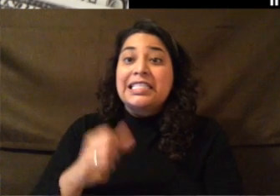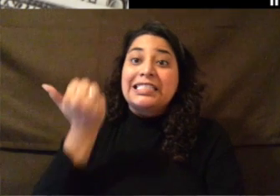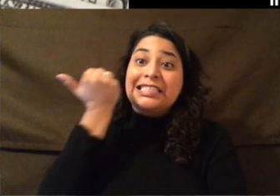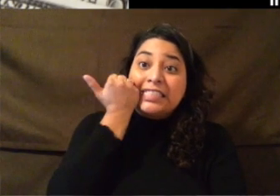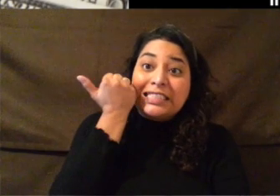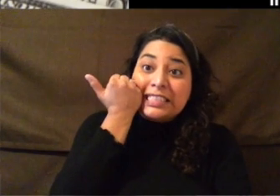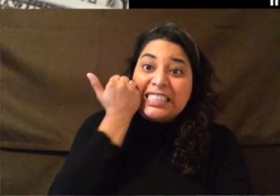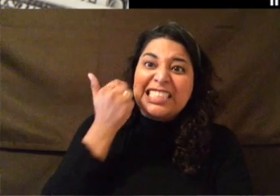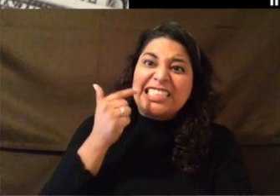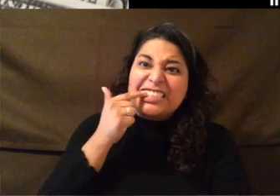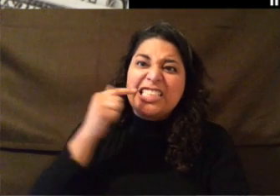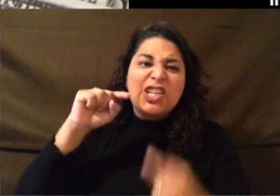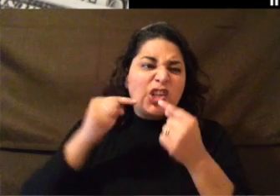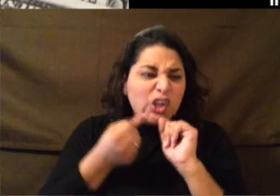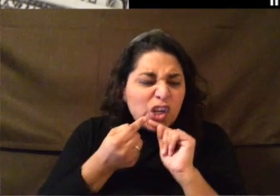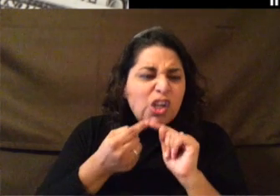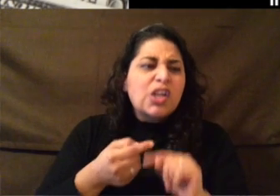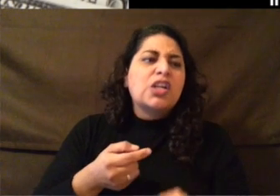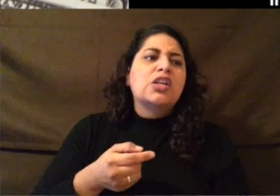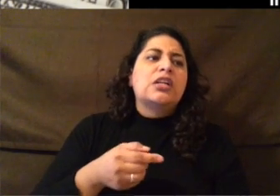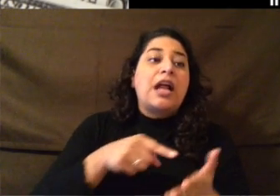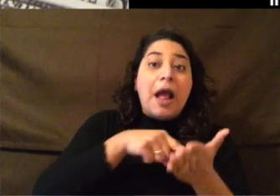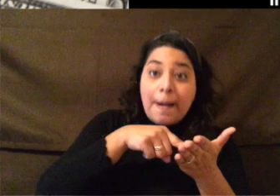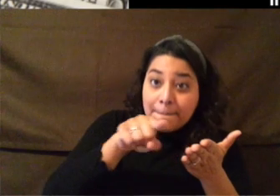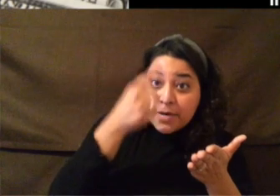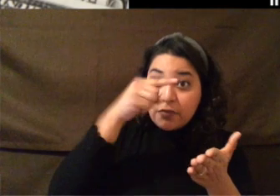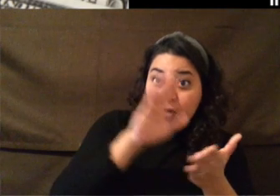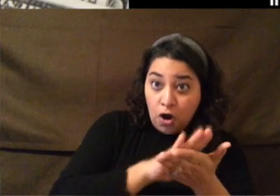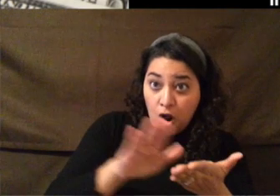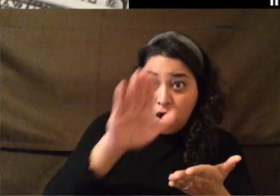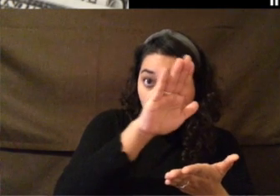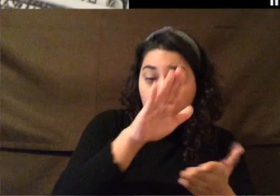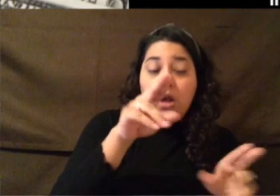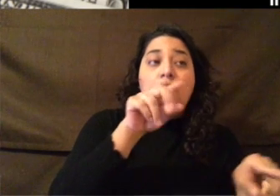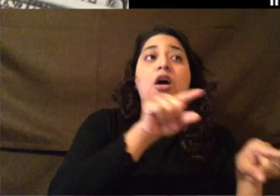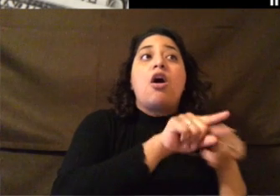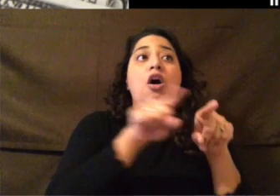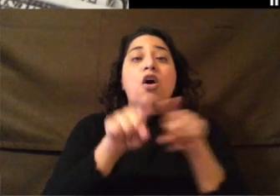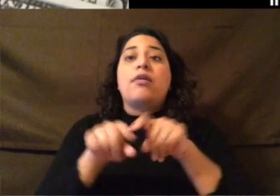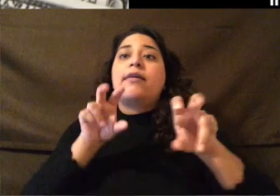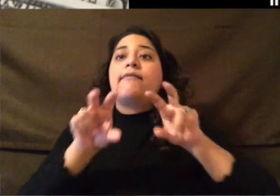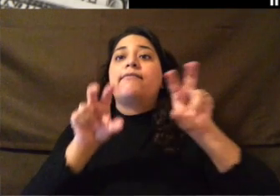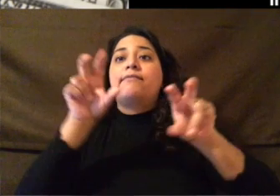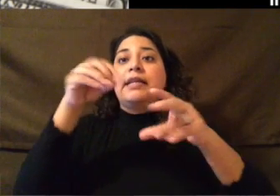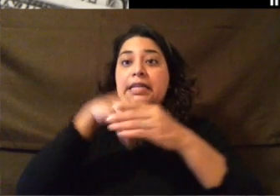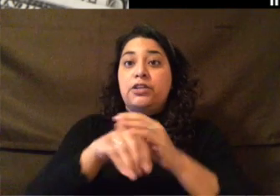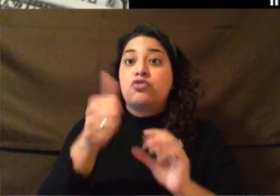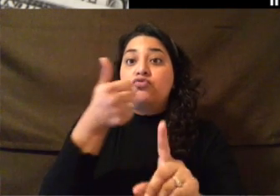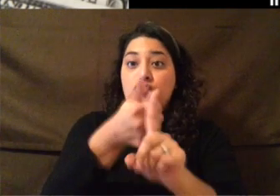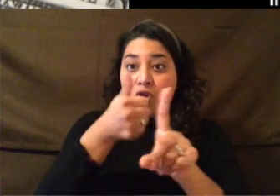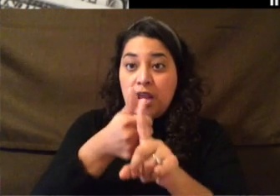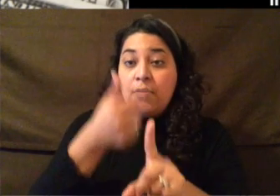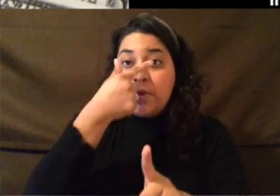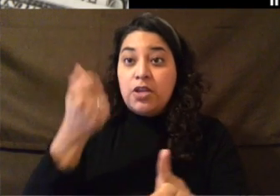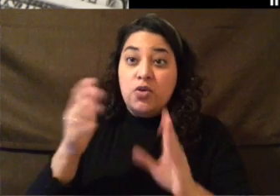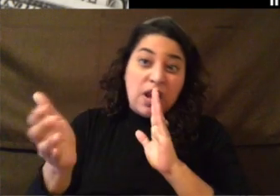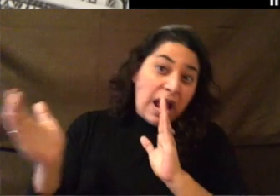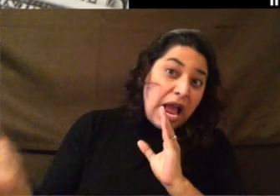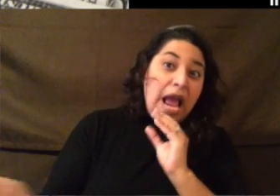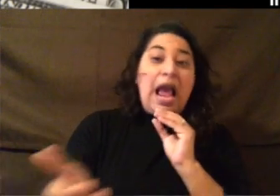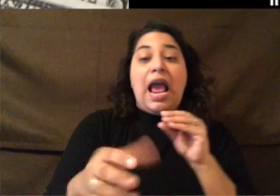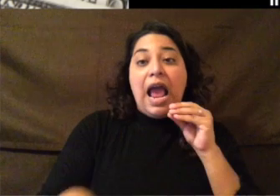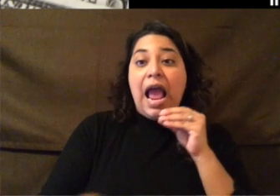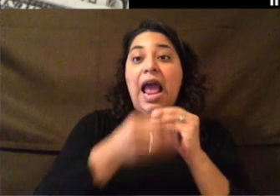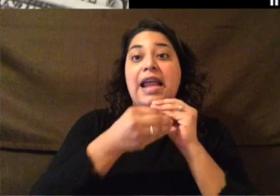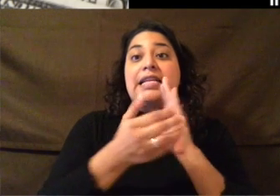to, or you can go to the dentist when you have a toothache. Paying for college, that's also known as investing in yourself because you are